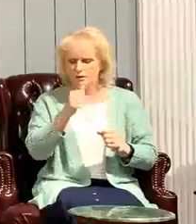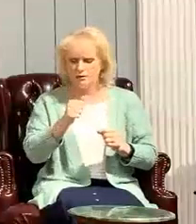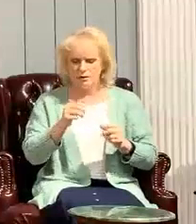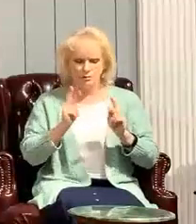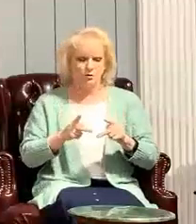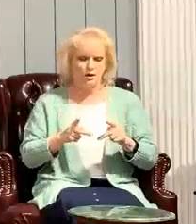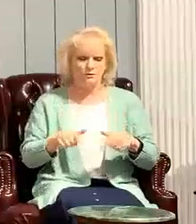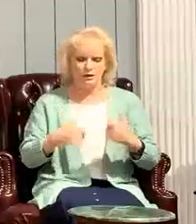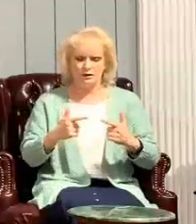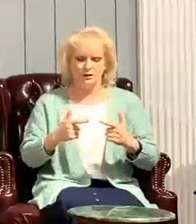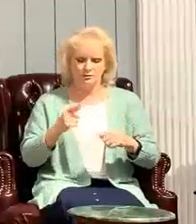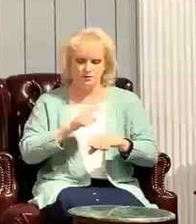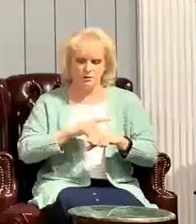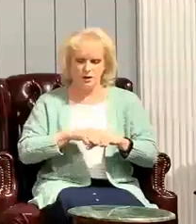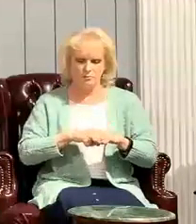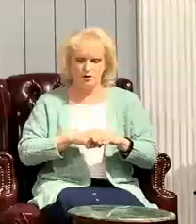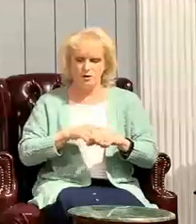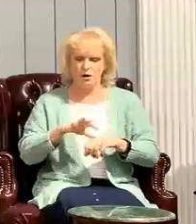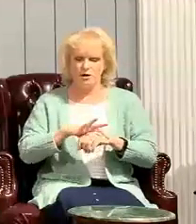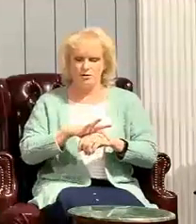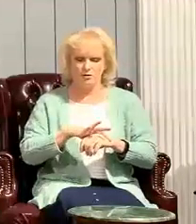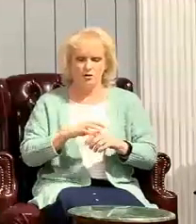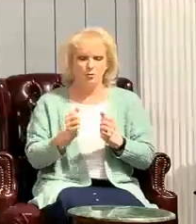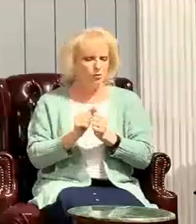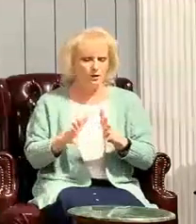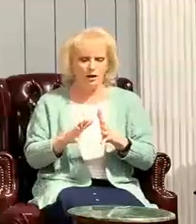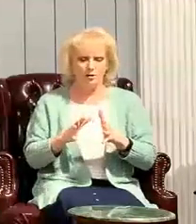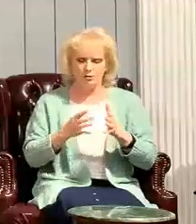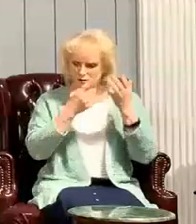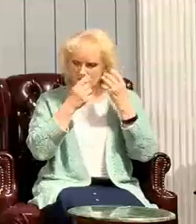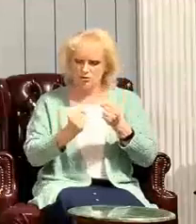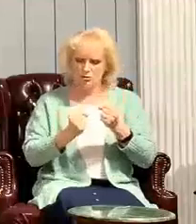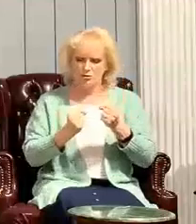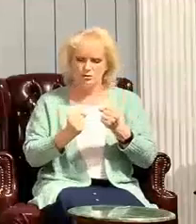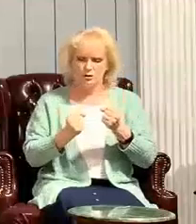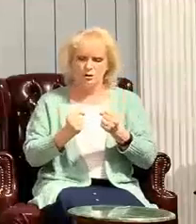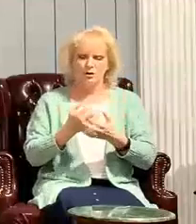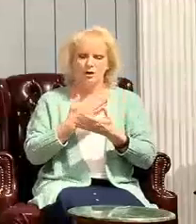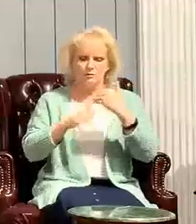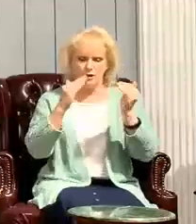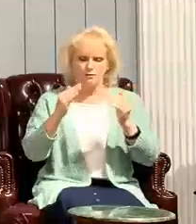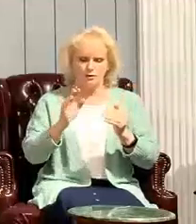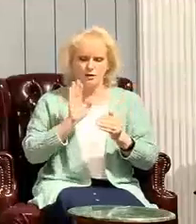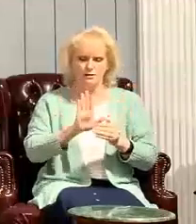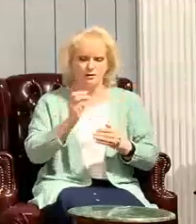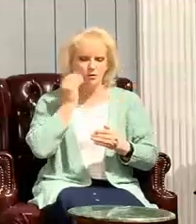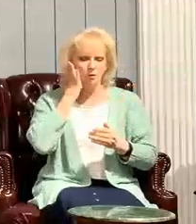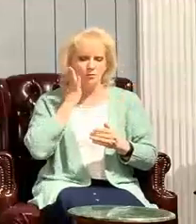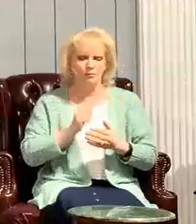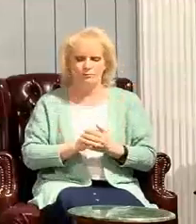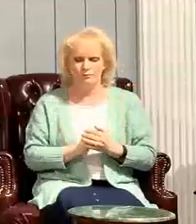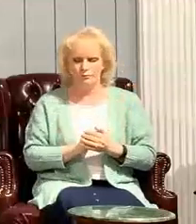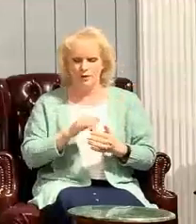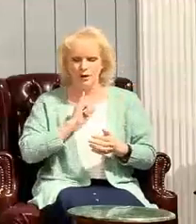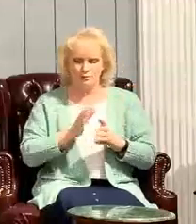earth without the assurance that heaven is their home. So Heavenly Father, I just pray you today, now that you work in this invitation,